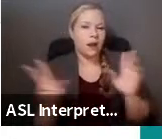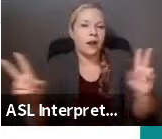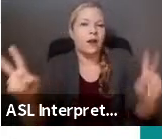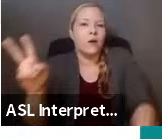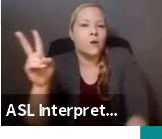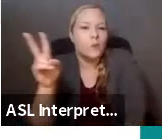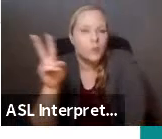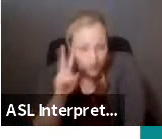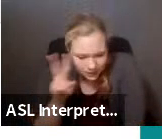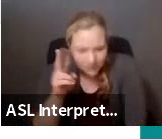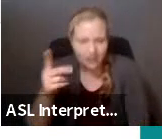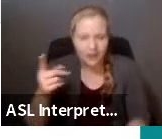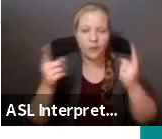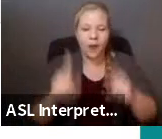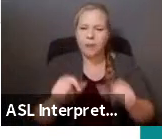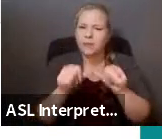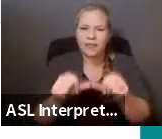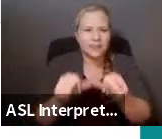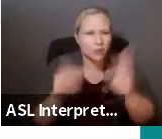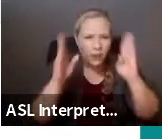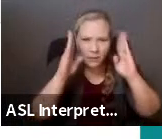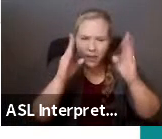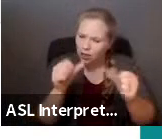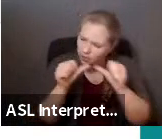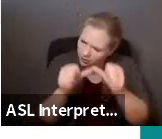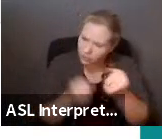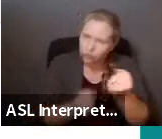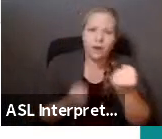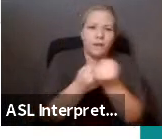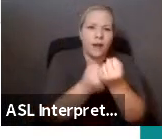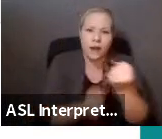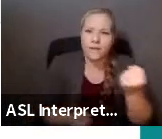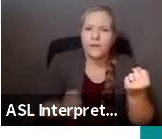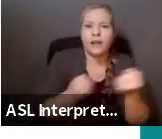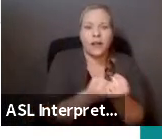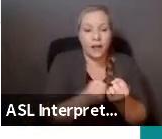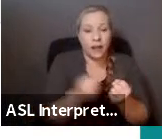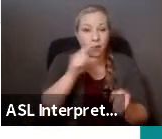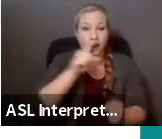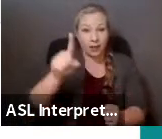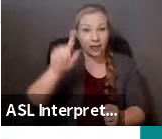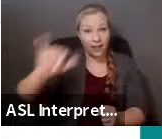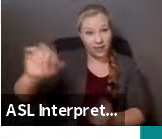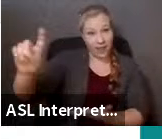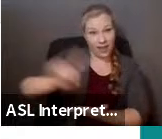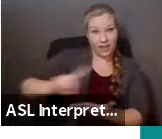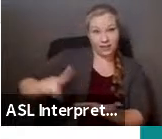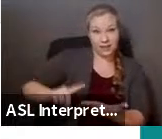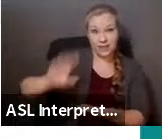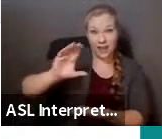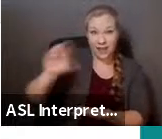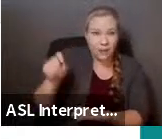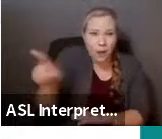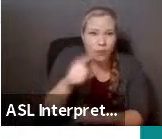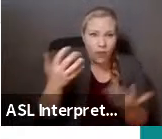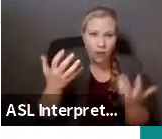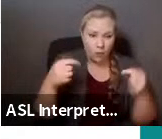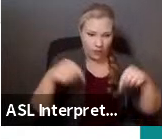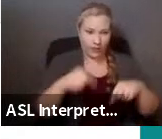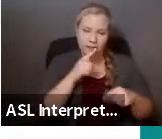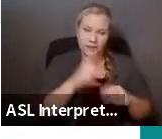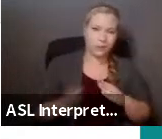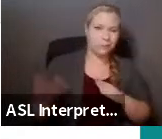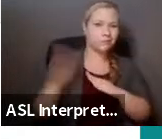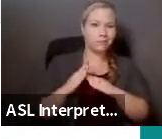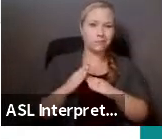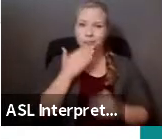advocate, continue to pay attention. All the designers are really, focused on making this the best project, but all of this is the list. I'm not going to read through